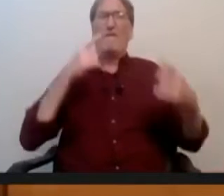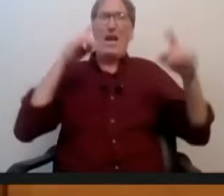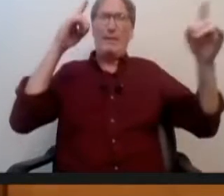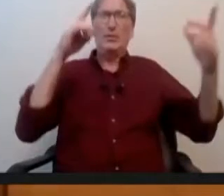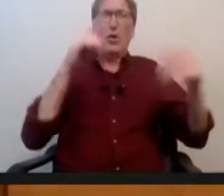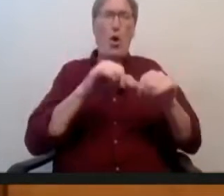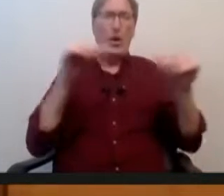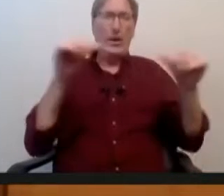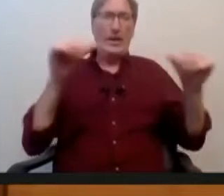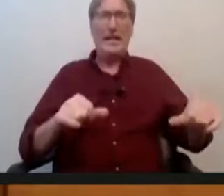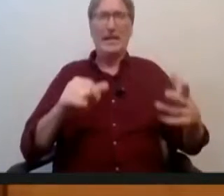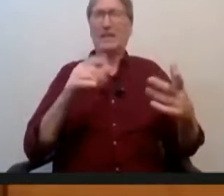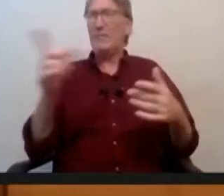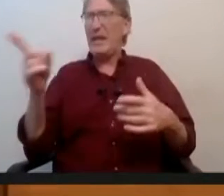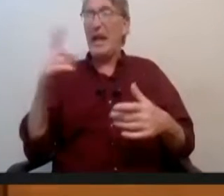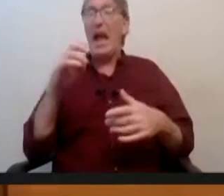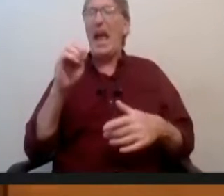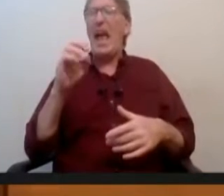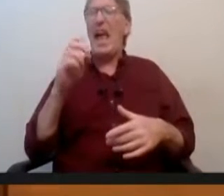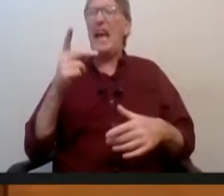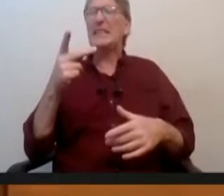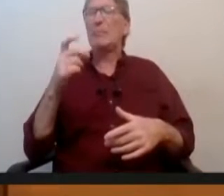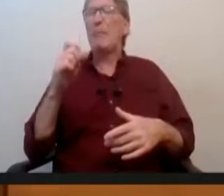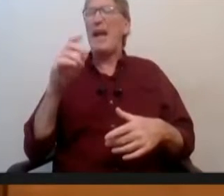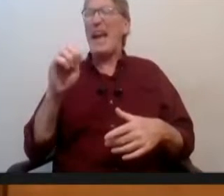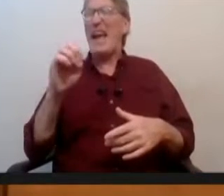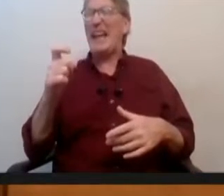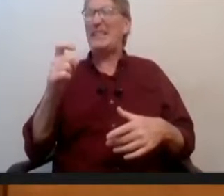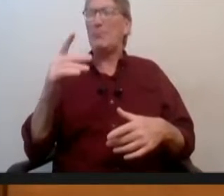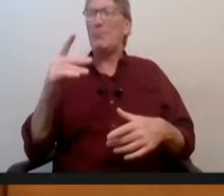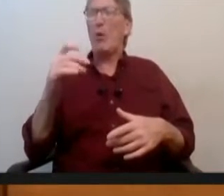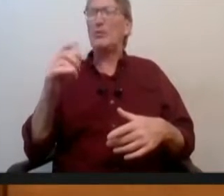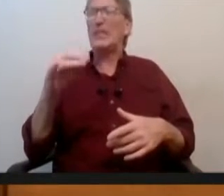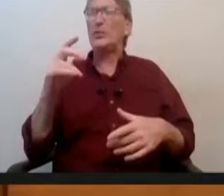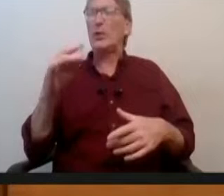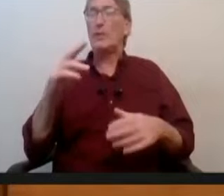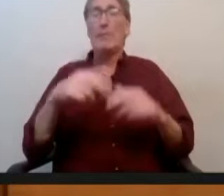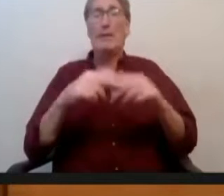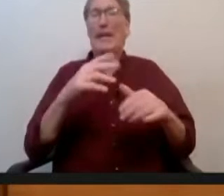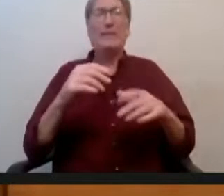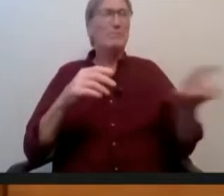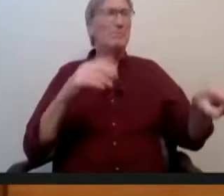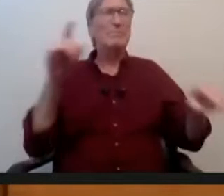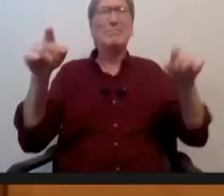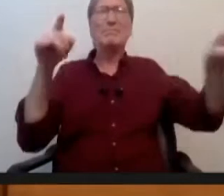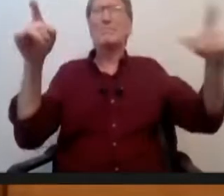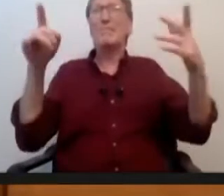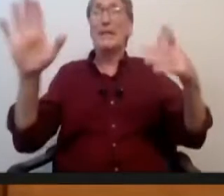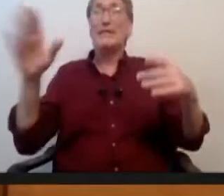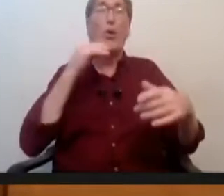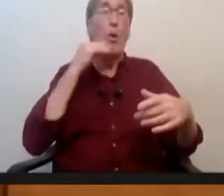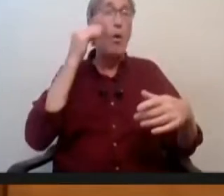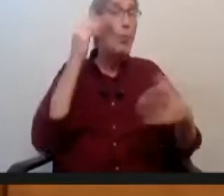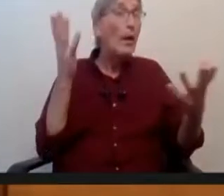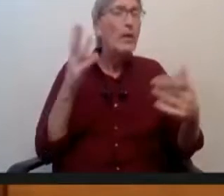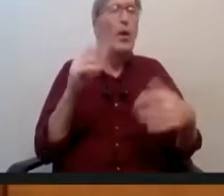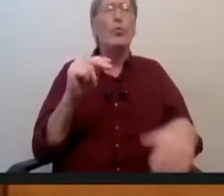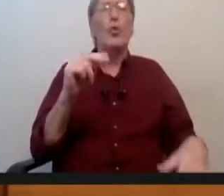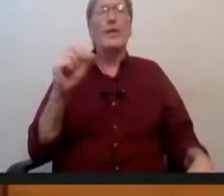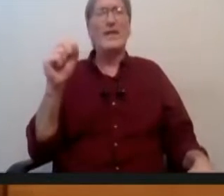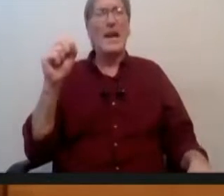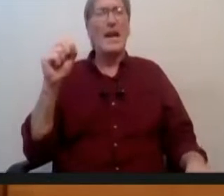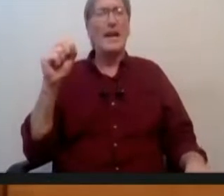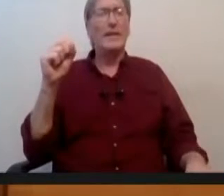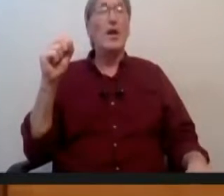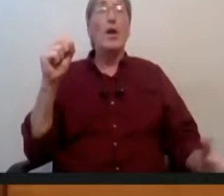as the Exposition buildings, as well as many minor commissions, particularly in his home of the North Side, with a